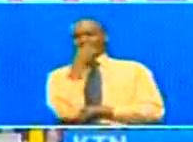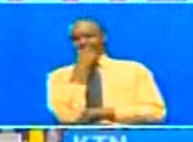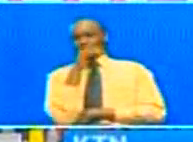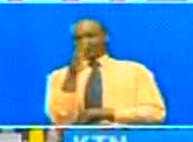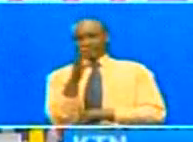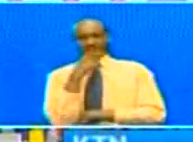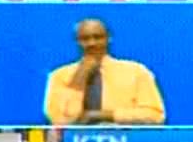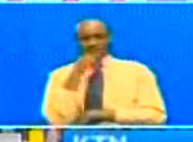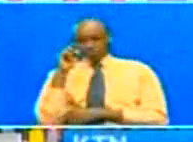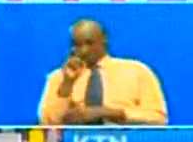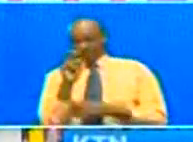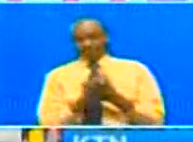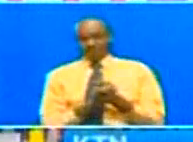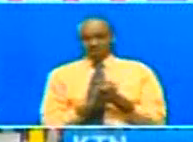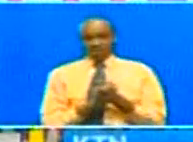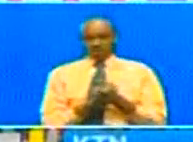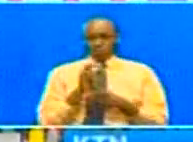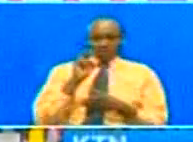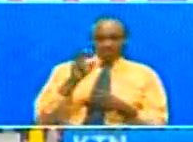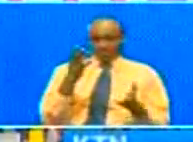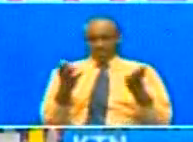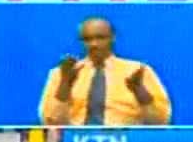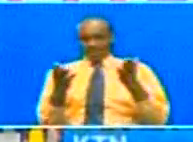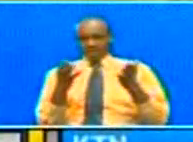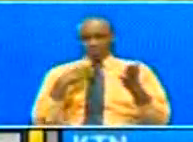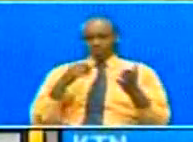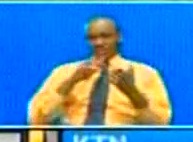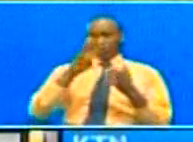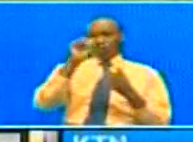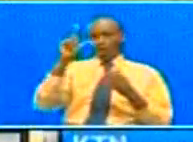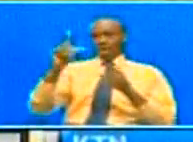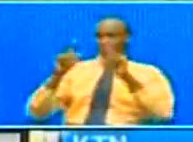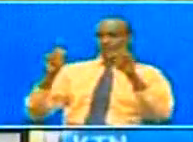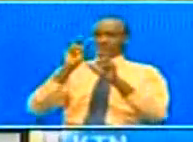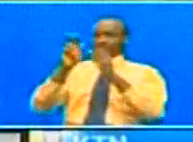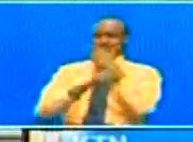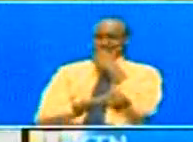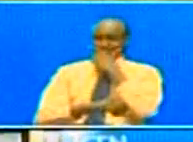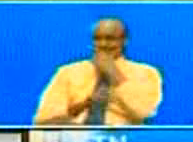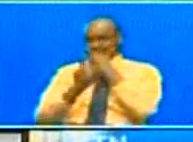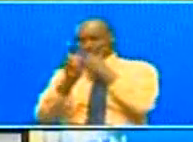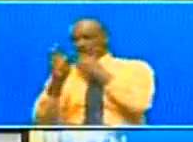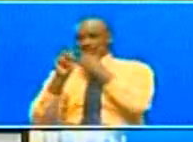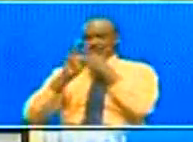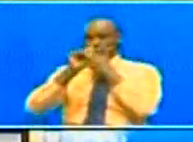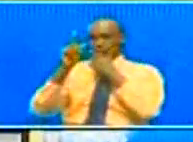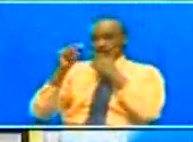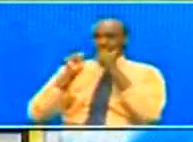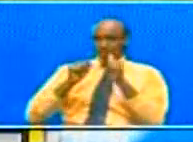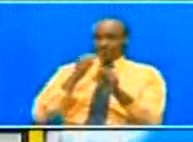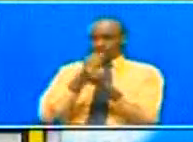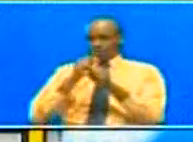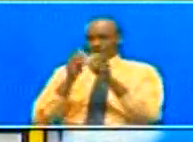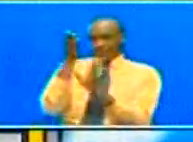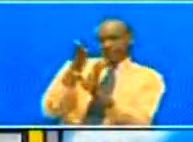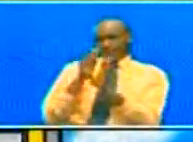something, you see, that you can see like a wall, you look at it, and then you see this wall, I can